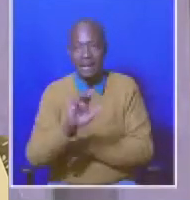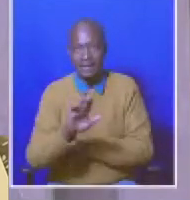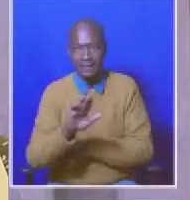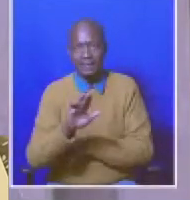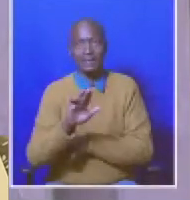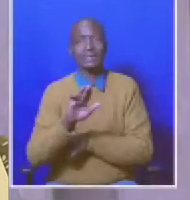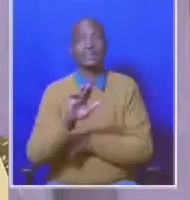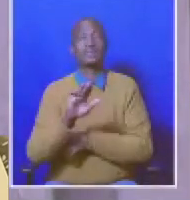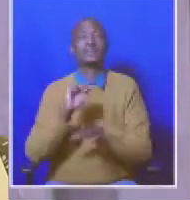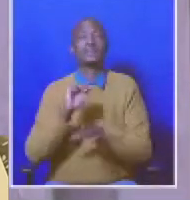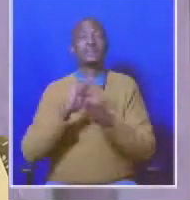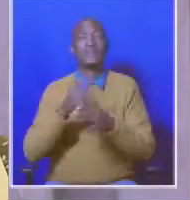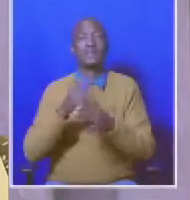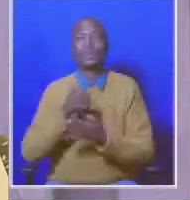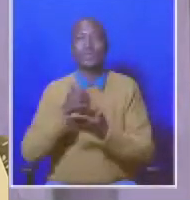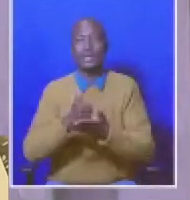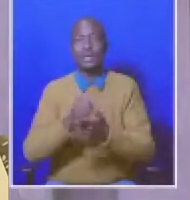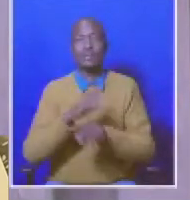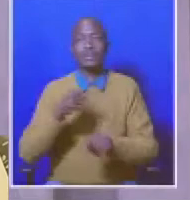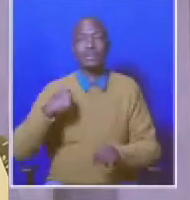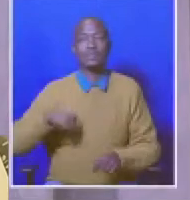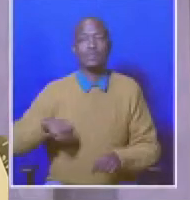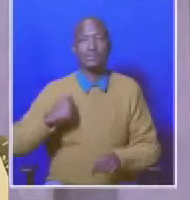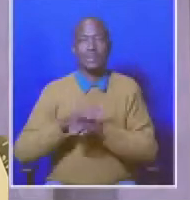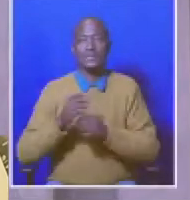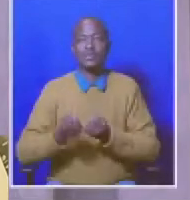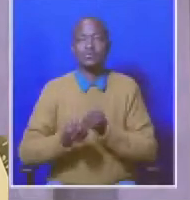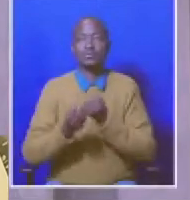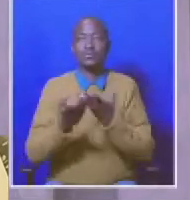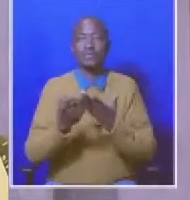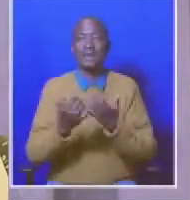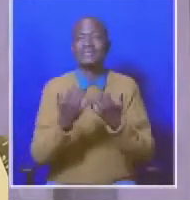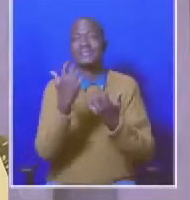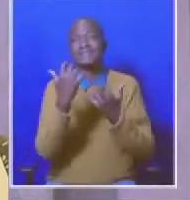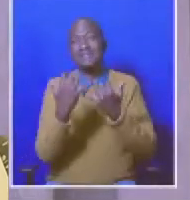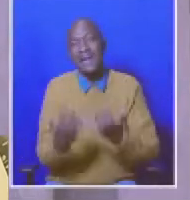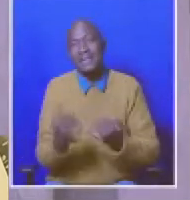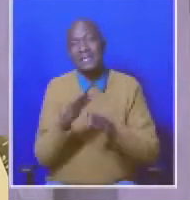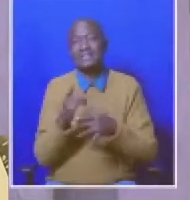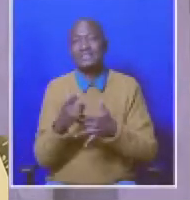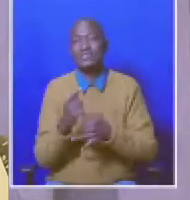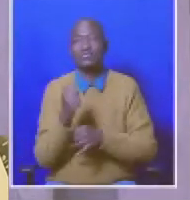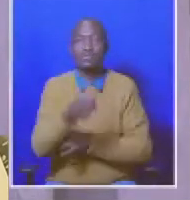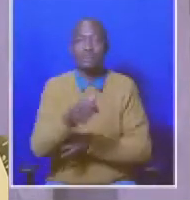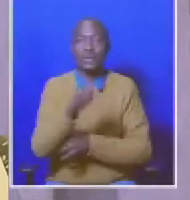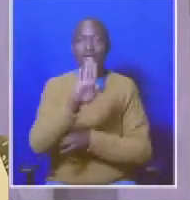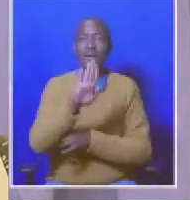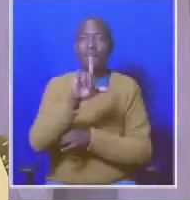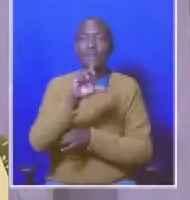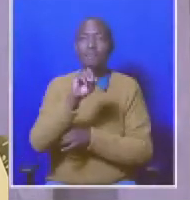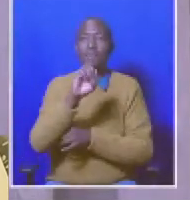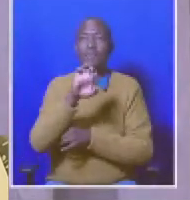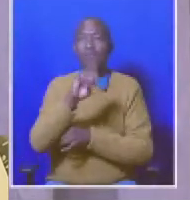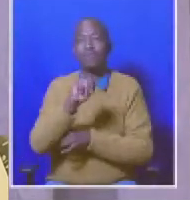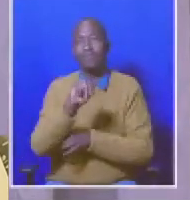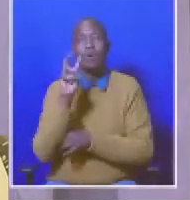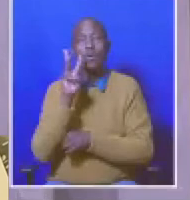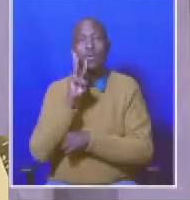the municipality to provide some finance to be able to pay Bloom Water to be able to